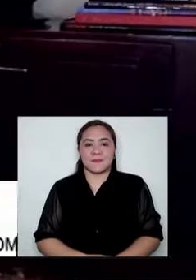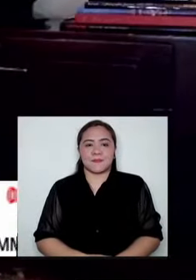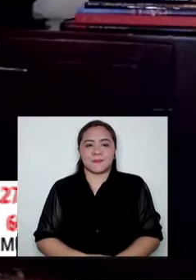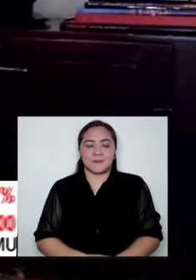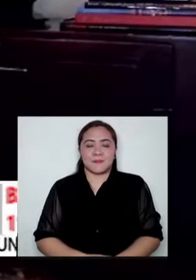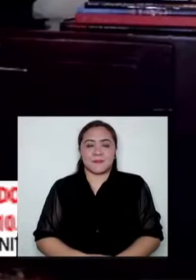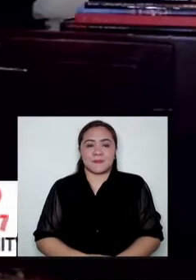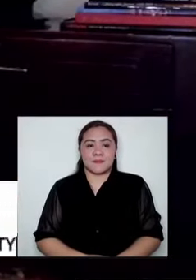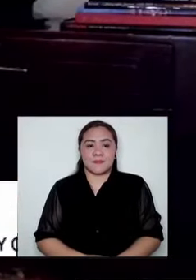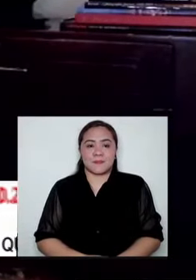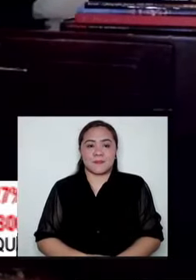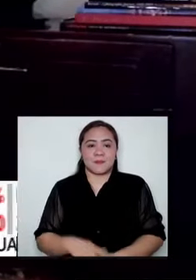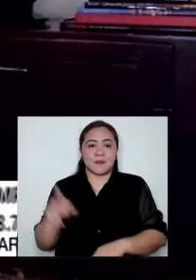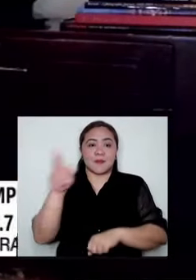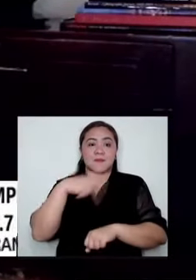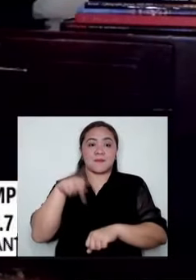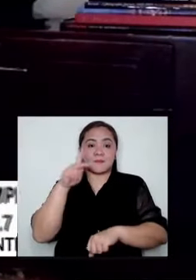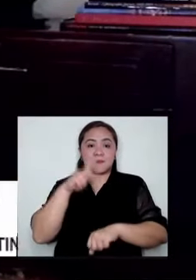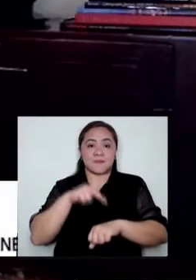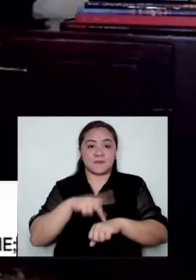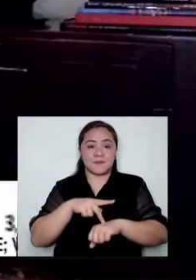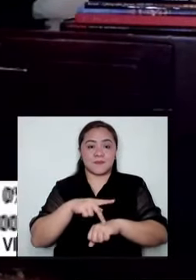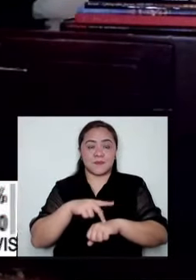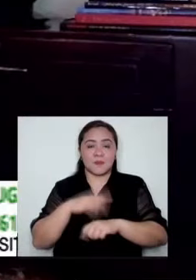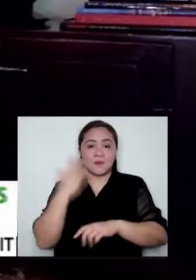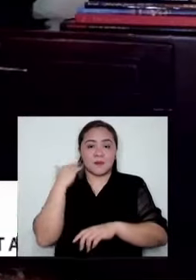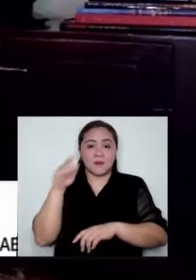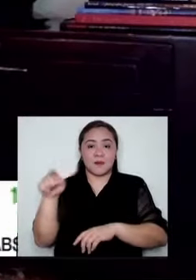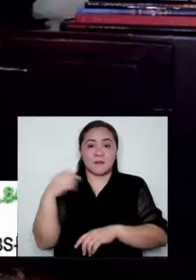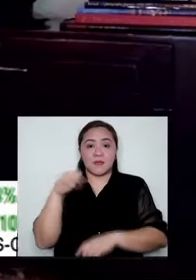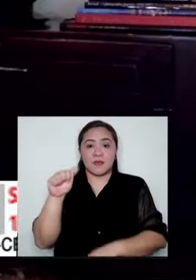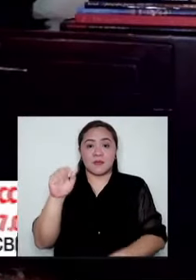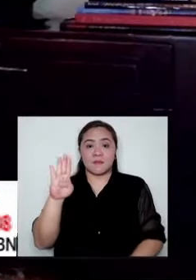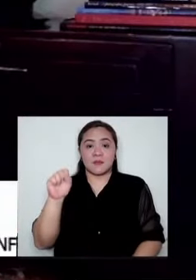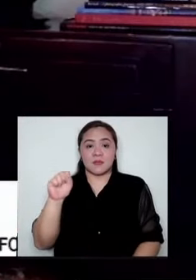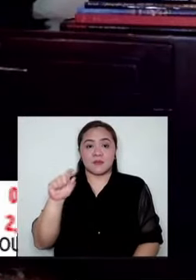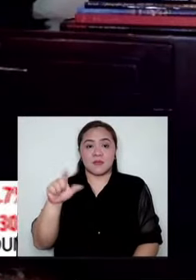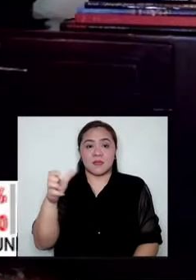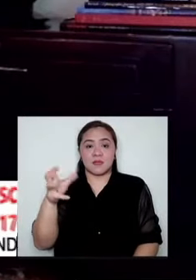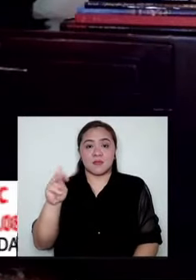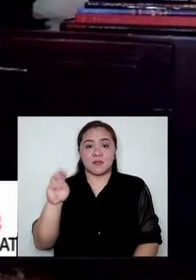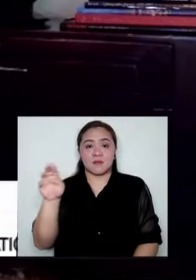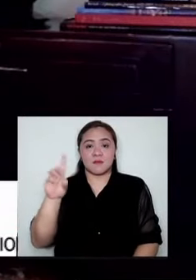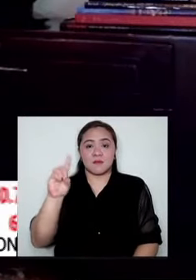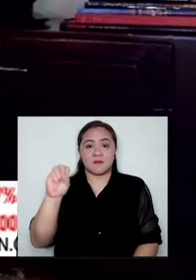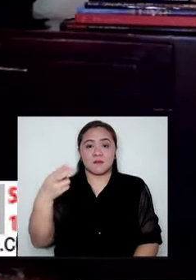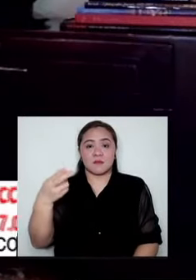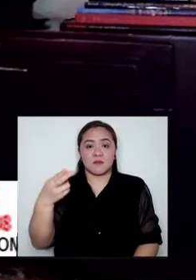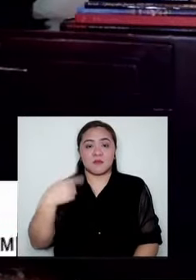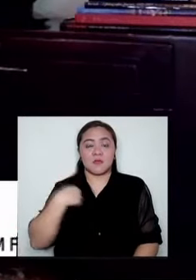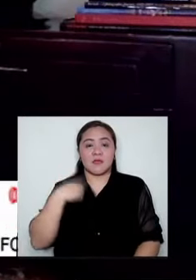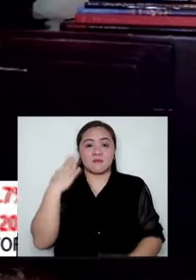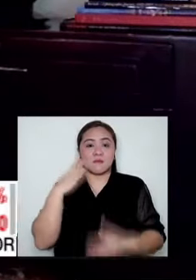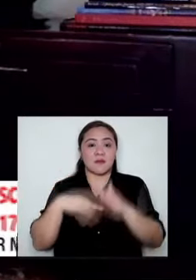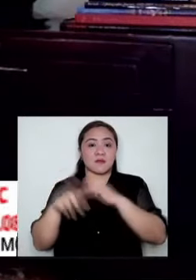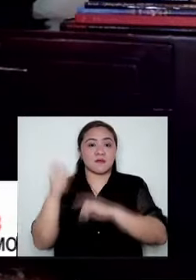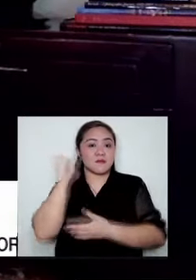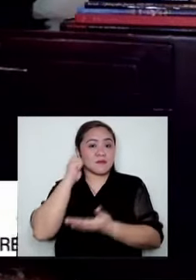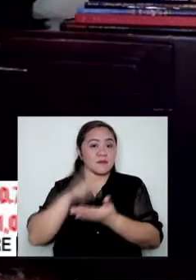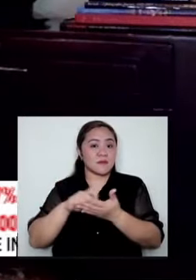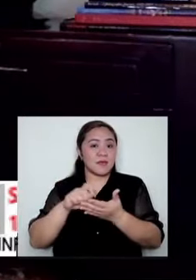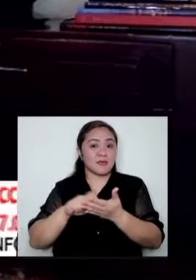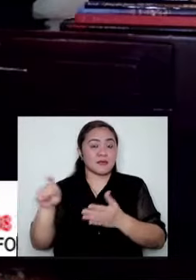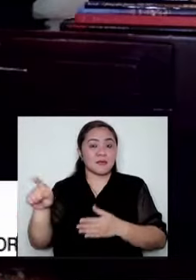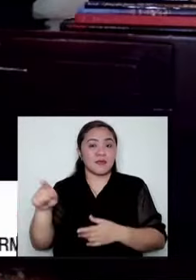And this just in from ABS-CBN News.com. DOH spokesperson Undersecretary Maria Rosario Vergere